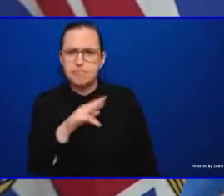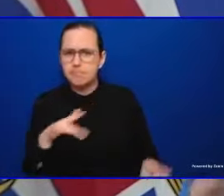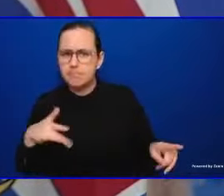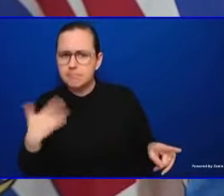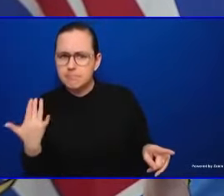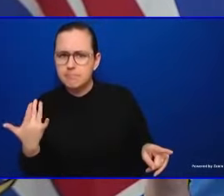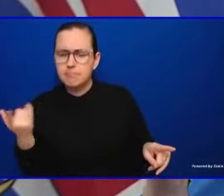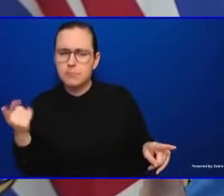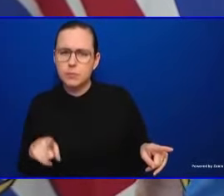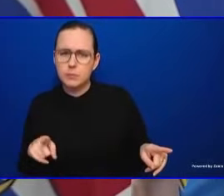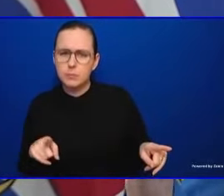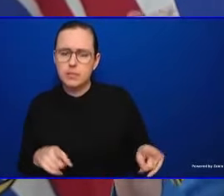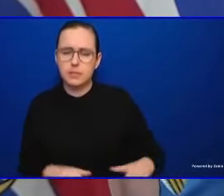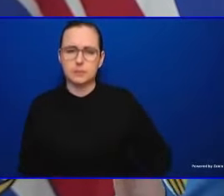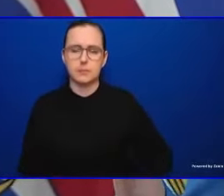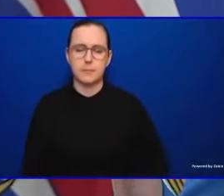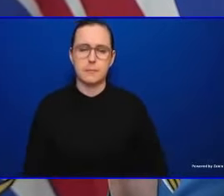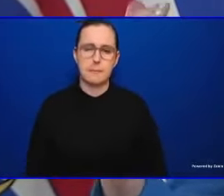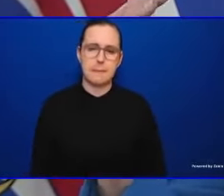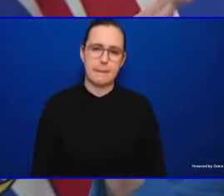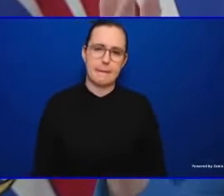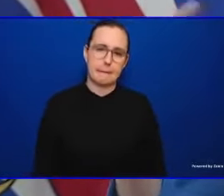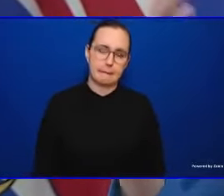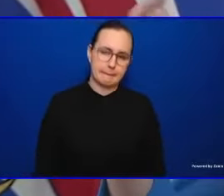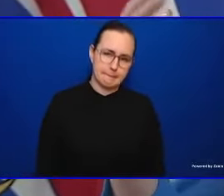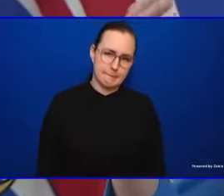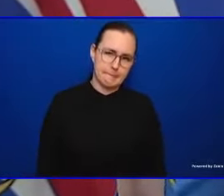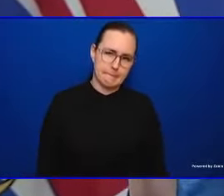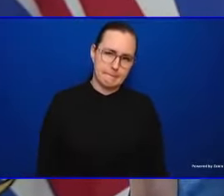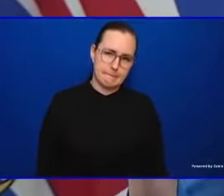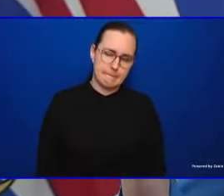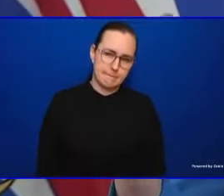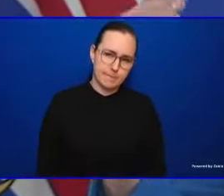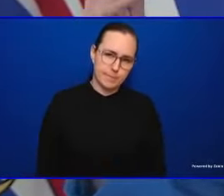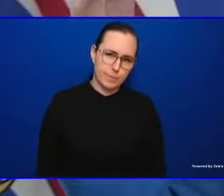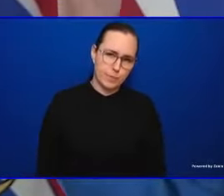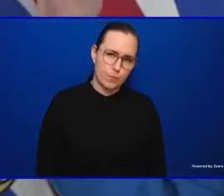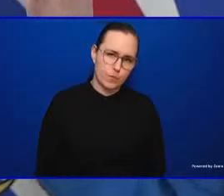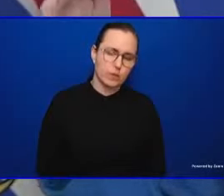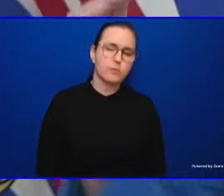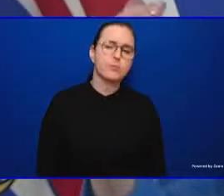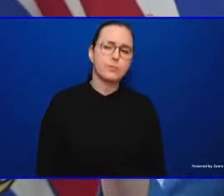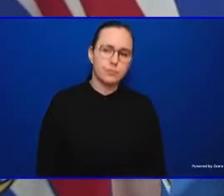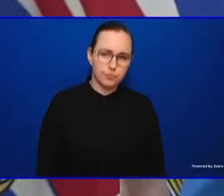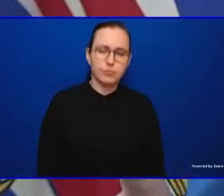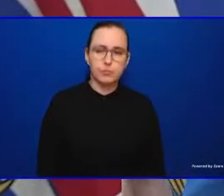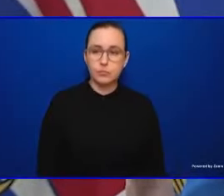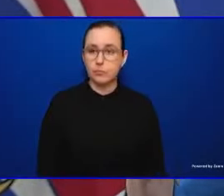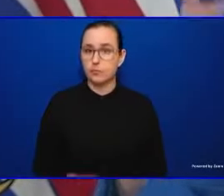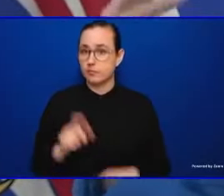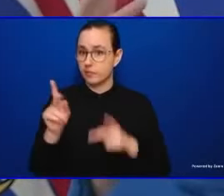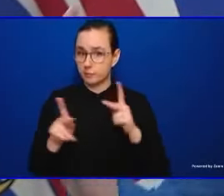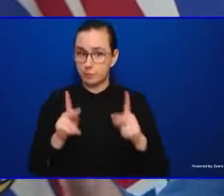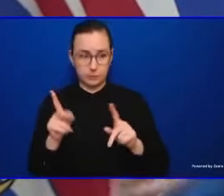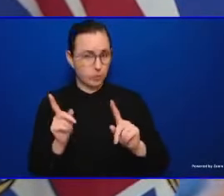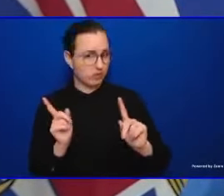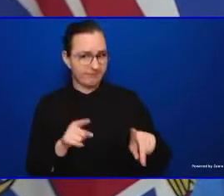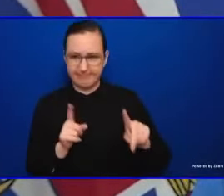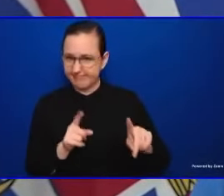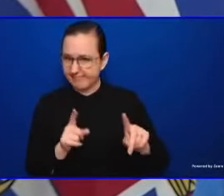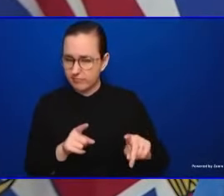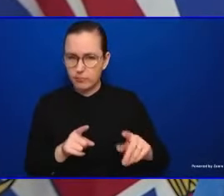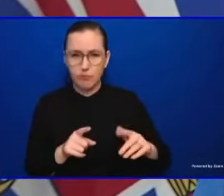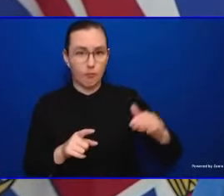if that trigger is, you know, if absenteeism is, if attendance rather is higher or slightly lower, that is